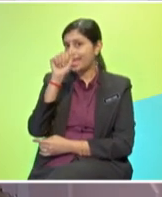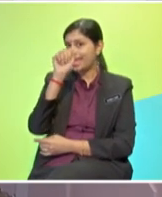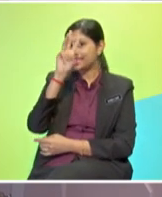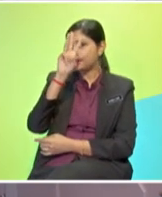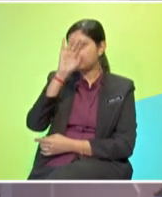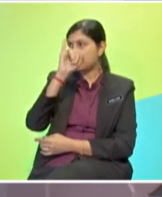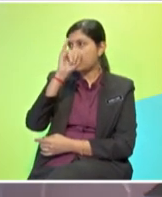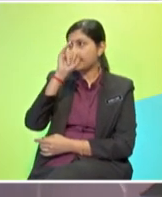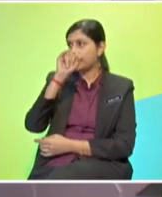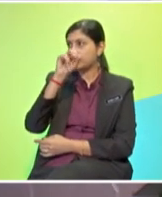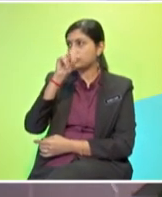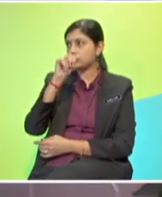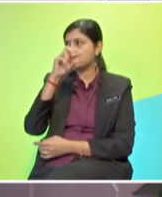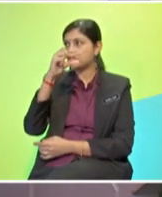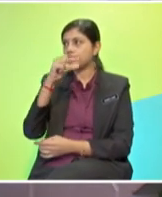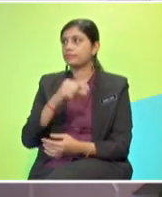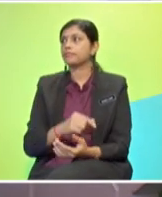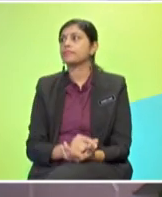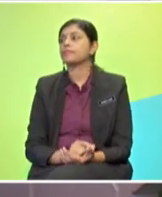R A